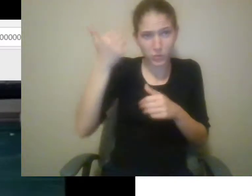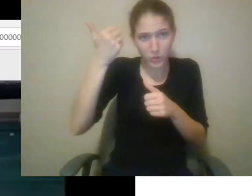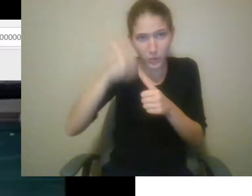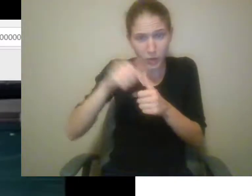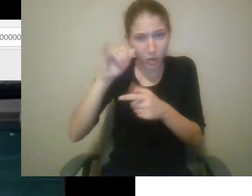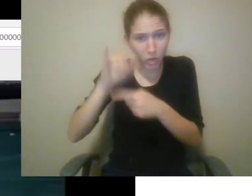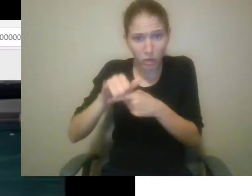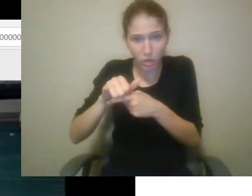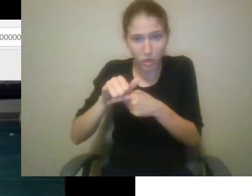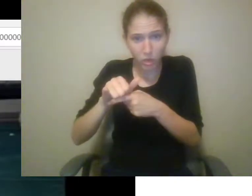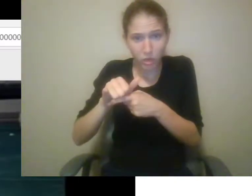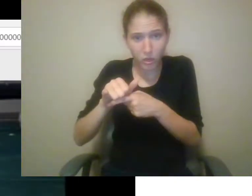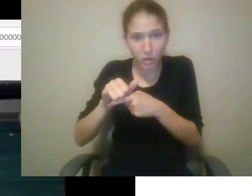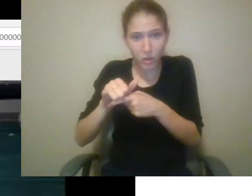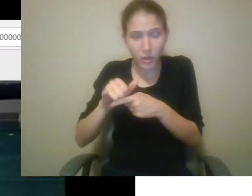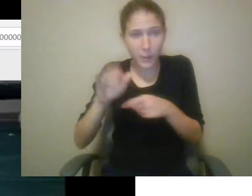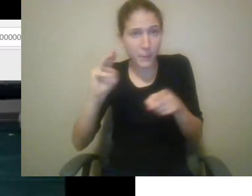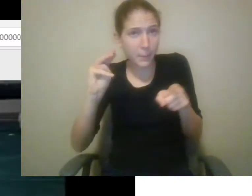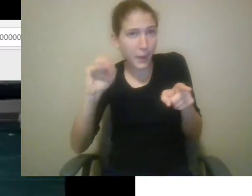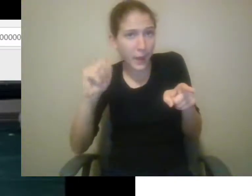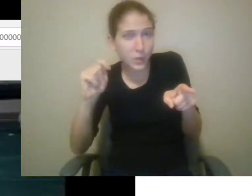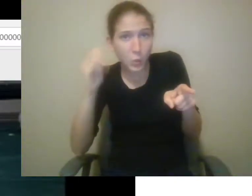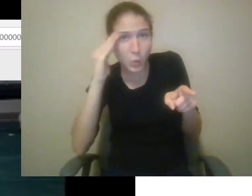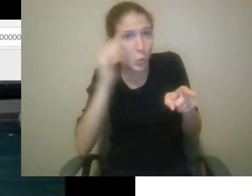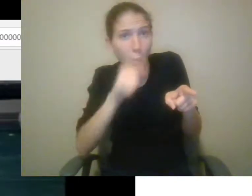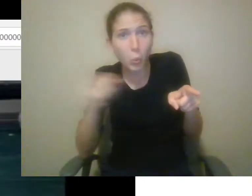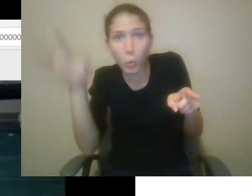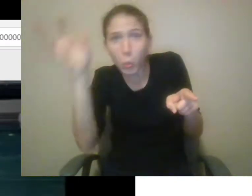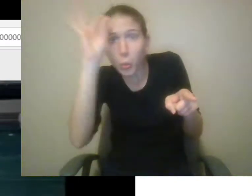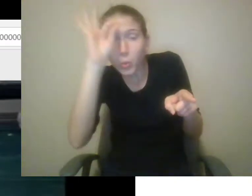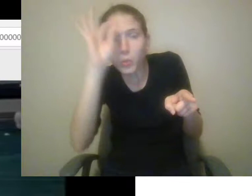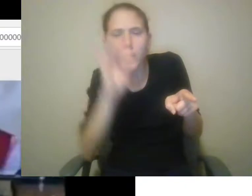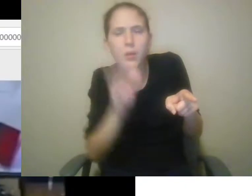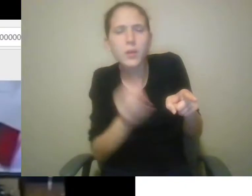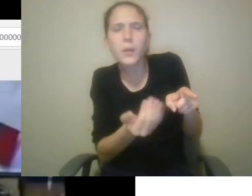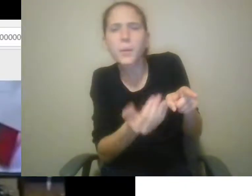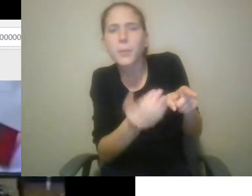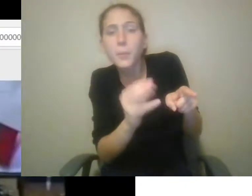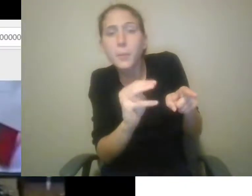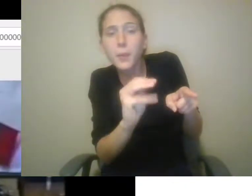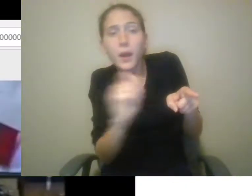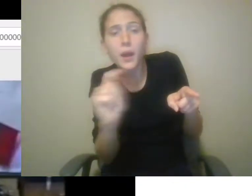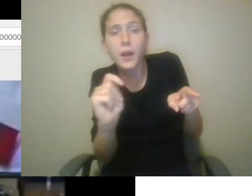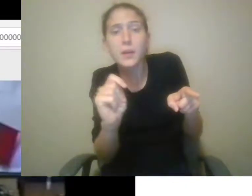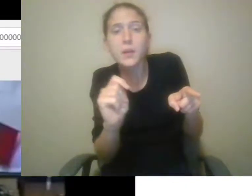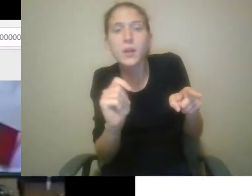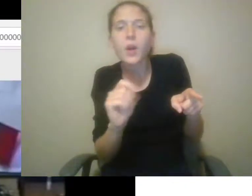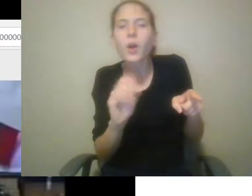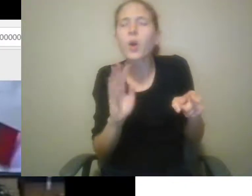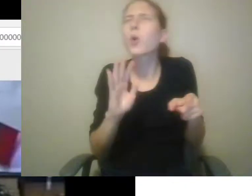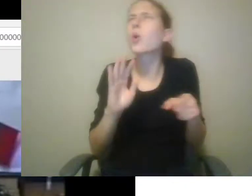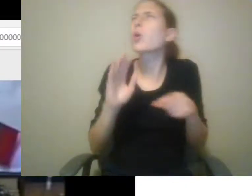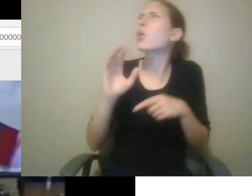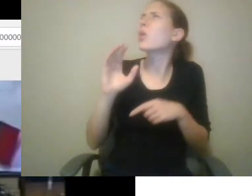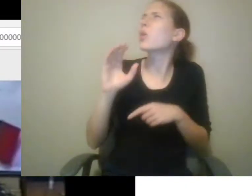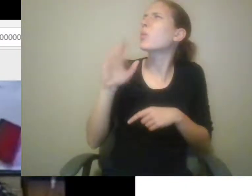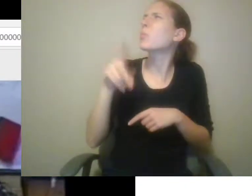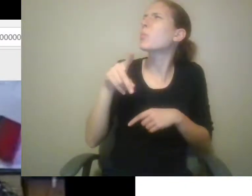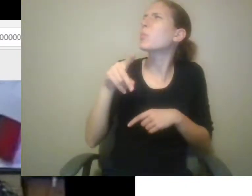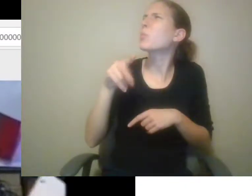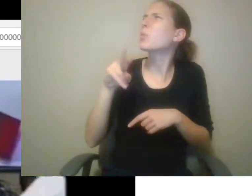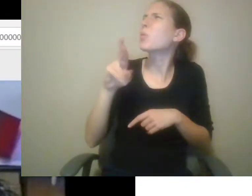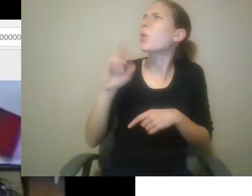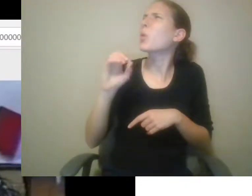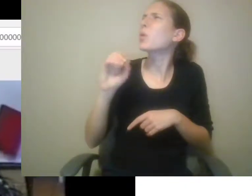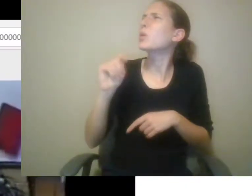That's the only one that knows? Well, is it? All right, Beth, give me a guess. No, it's not like protoplasmic. Streaming? No, that's different.